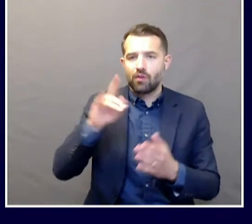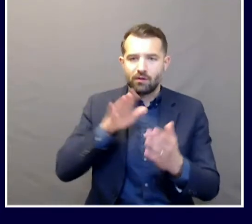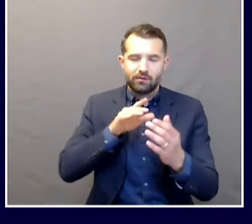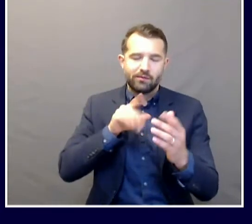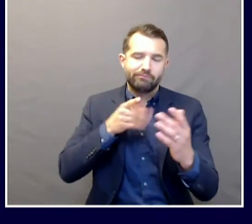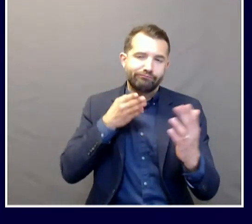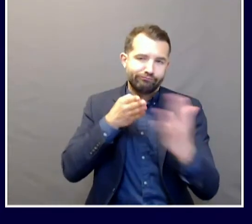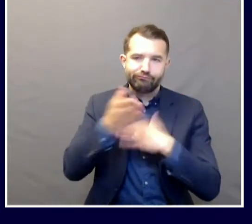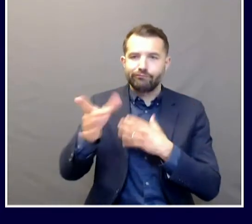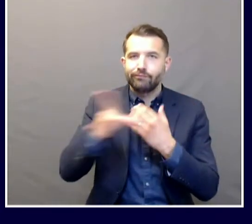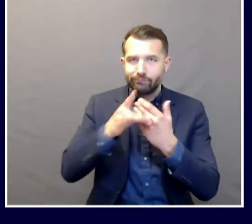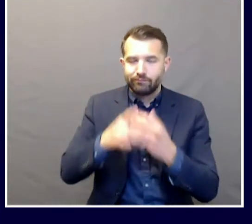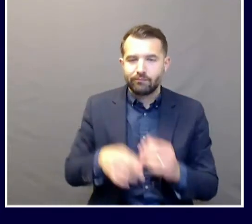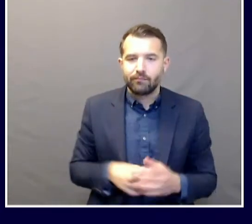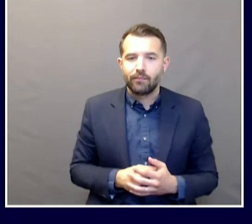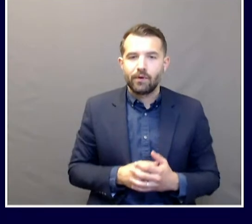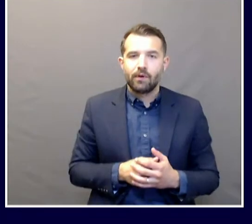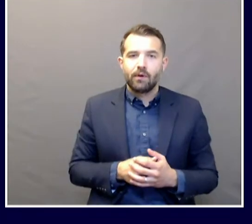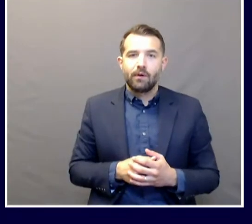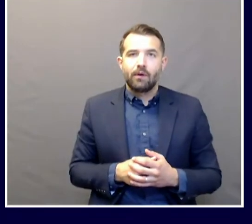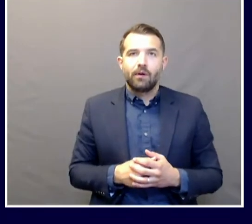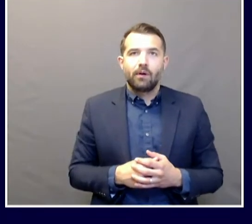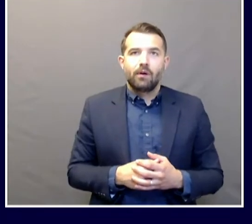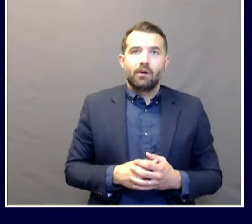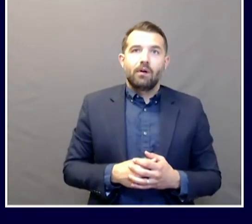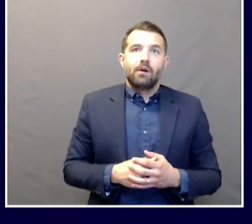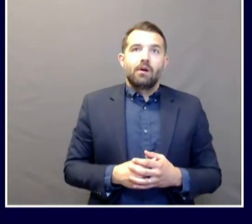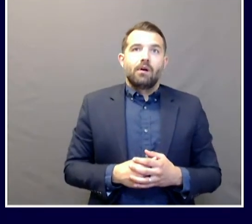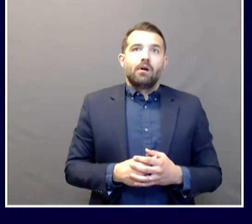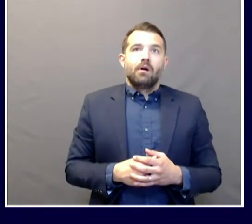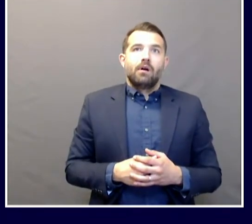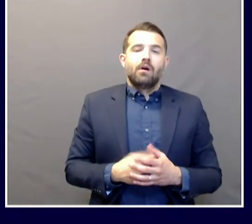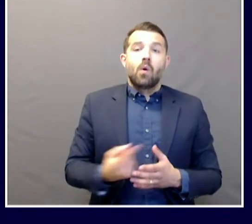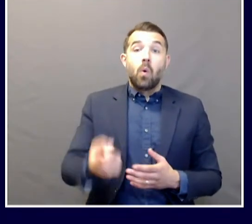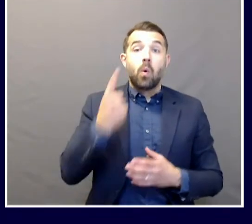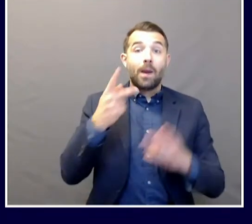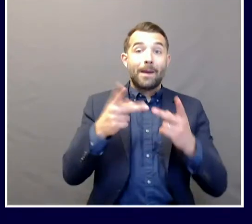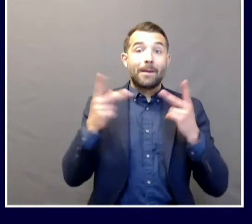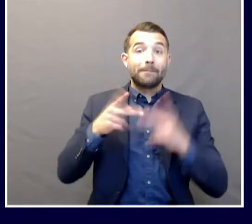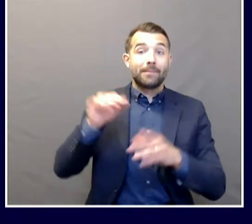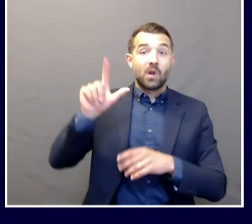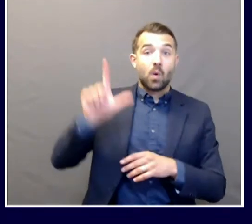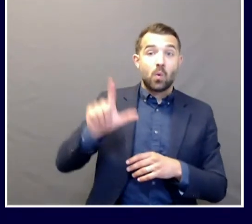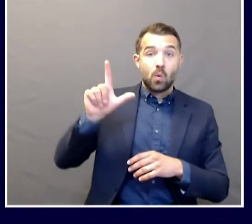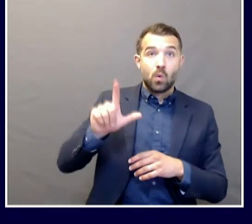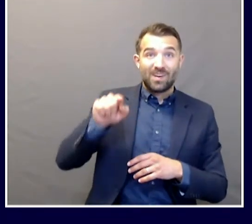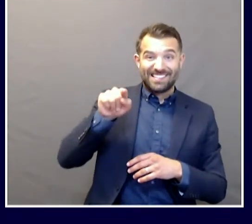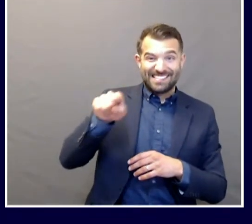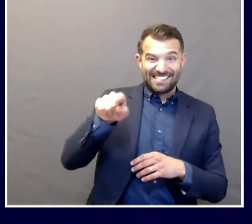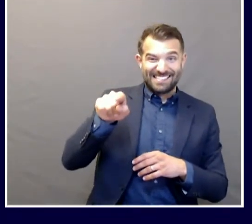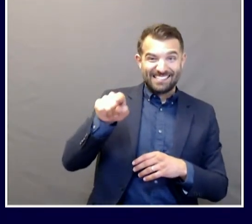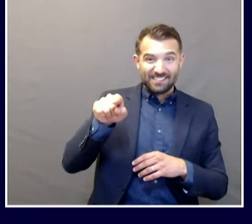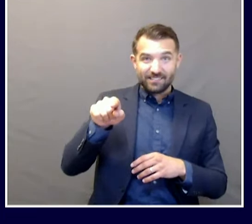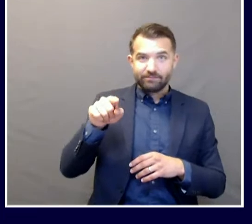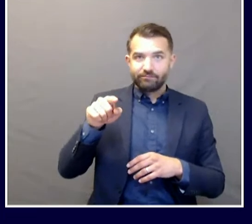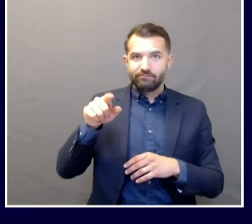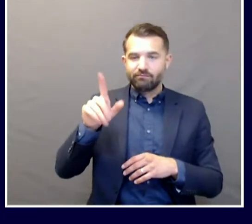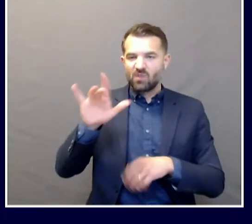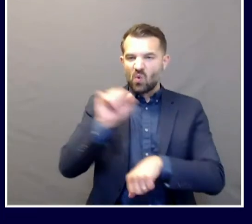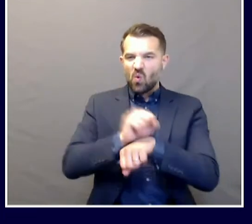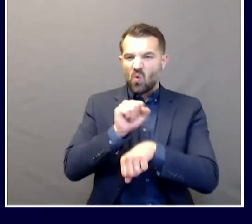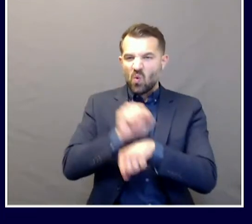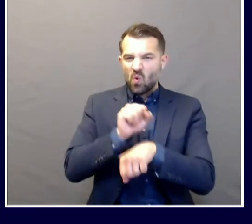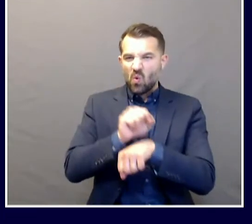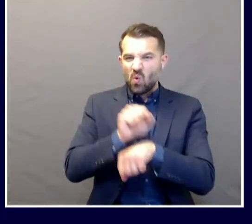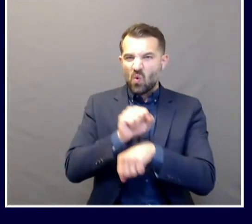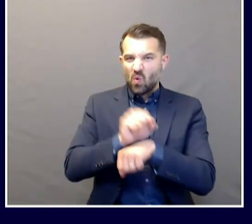members who tested positive, all of whom had been fully vaccinated. And I'm wondering if you are aware of those cases,